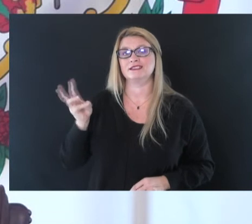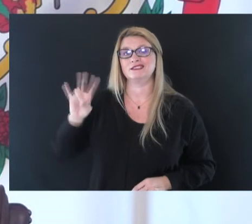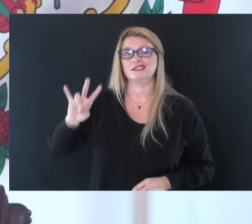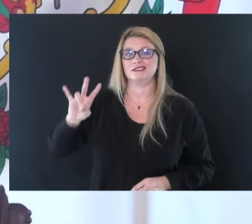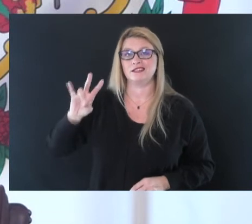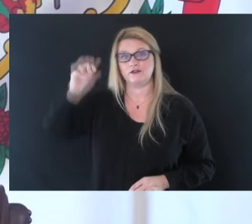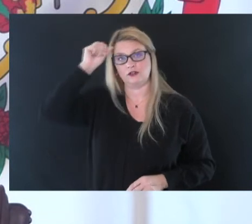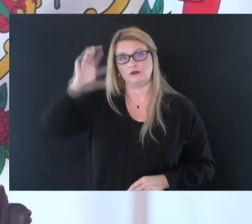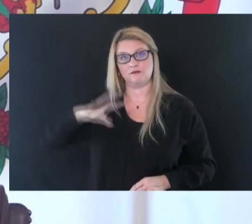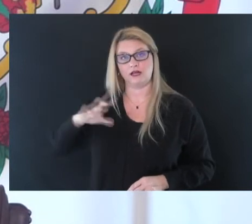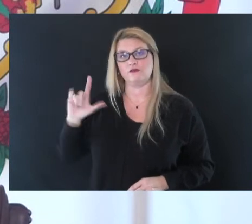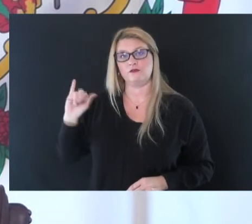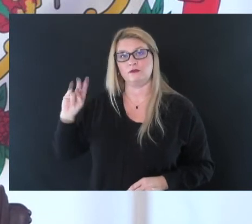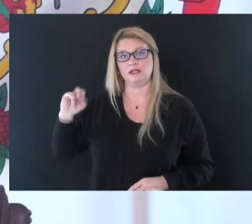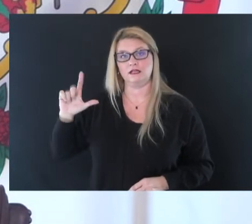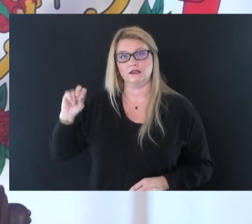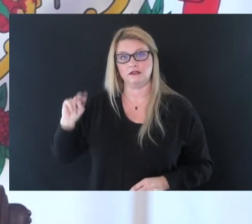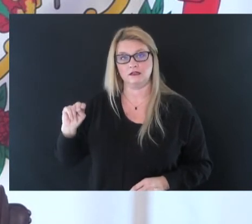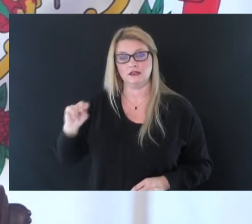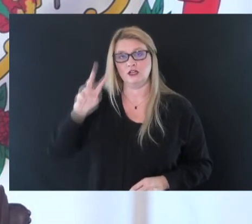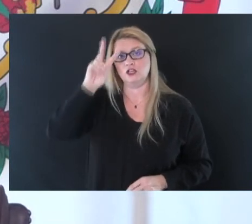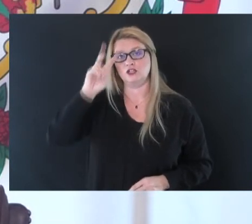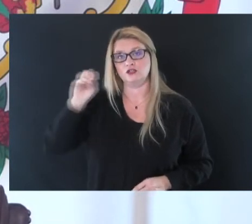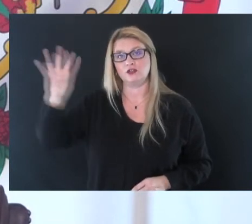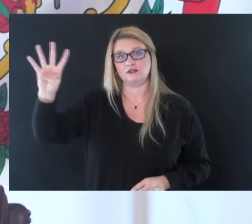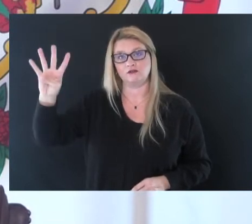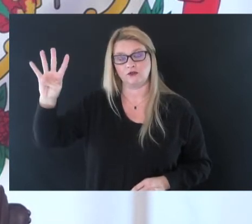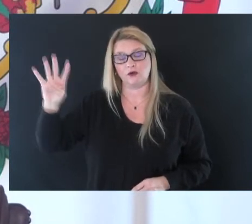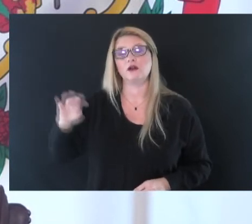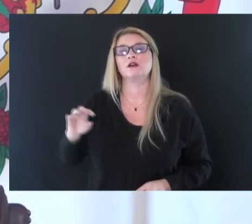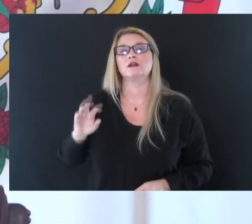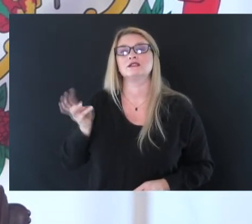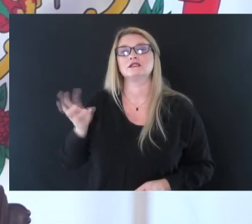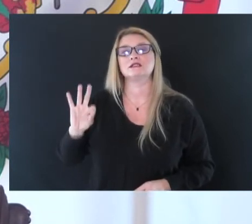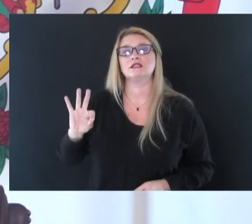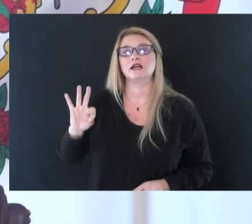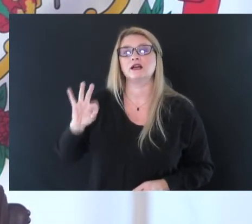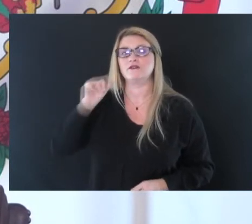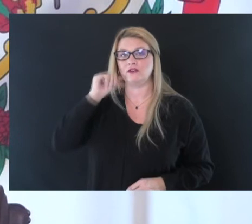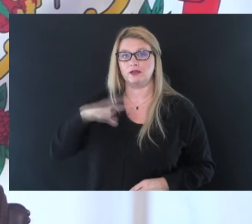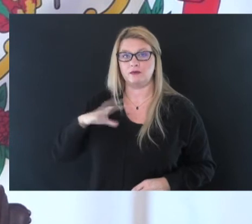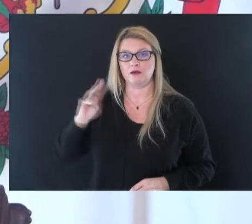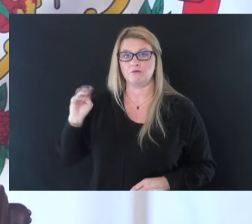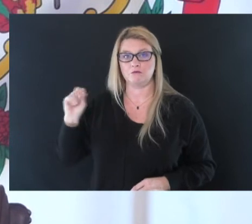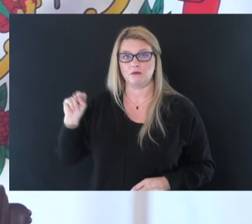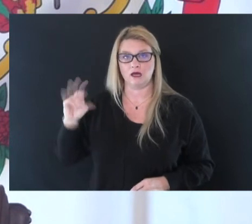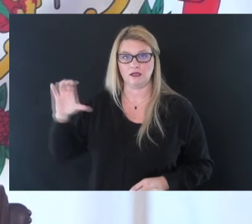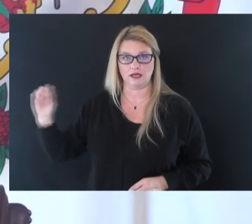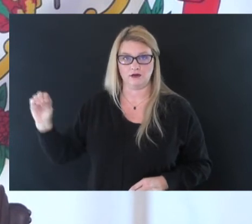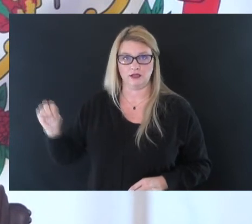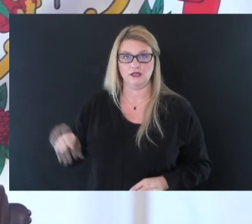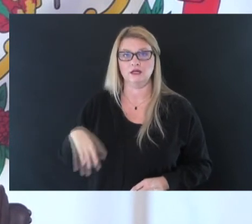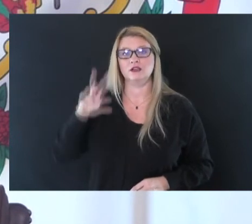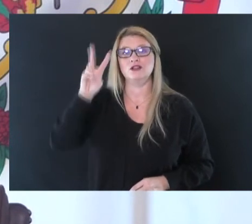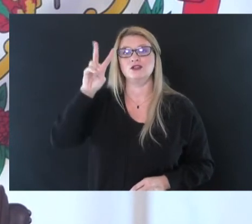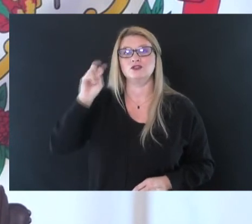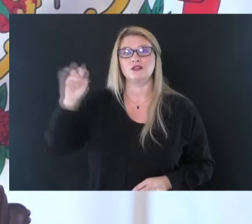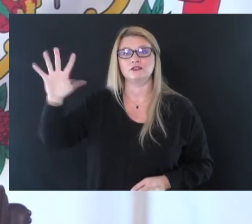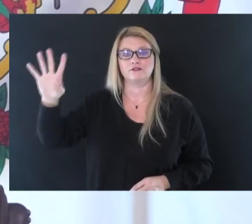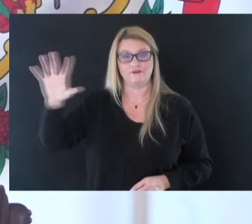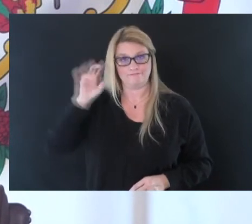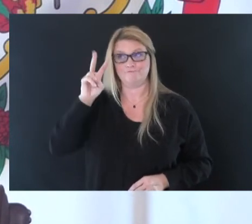67-year-old male from Lincoln County. The 2004th death is a 69-year-old female from Monongalia County. The